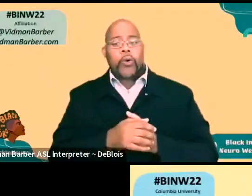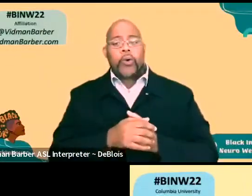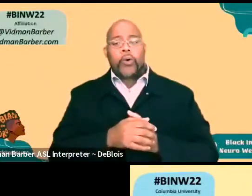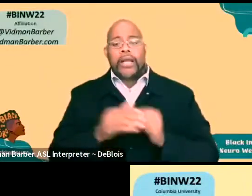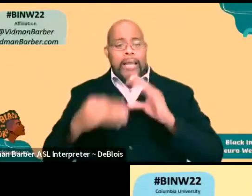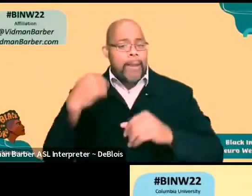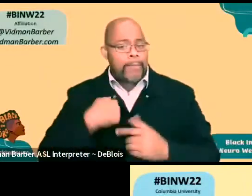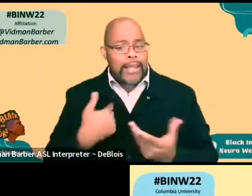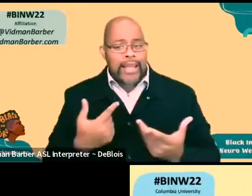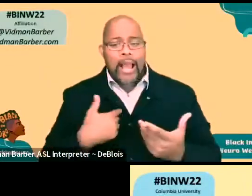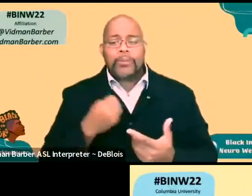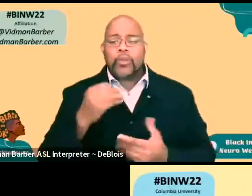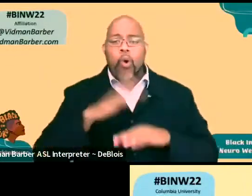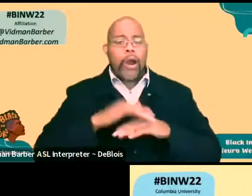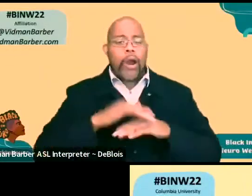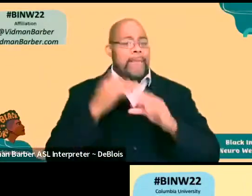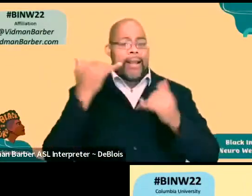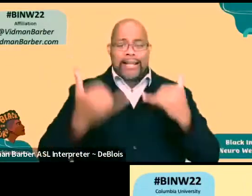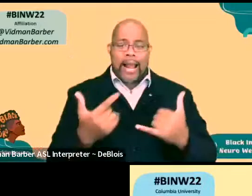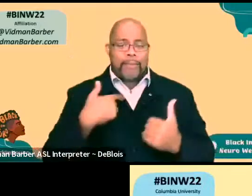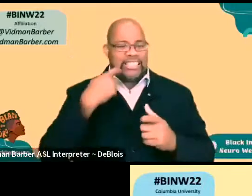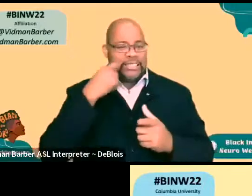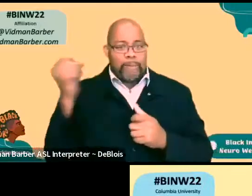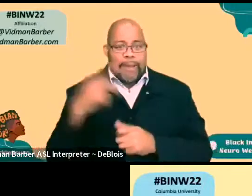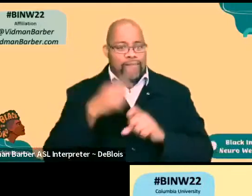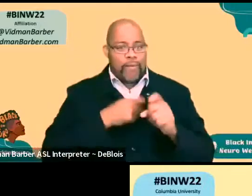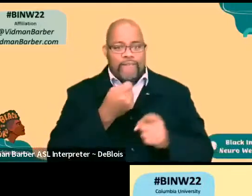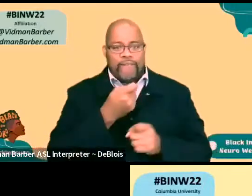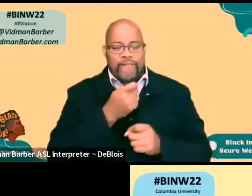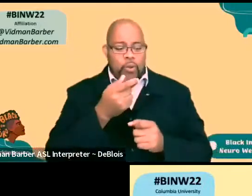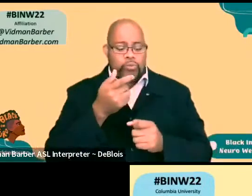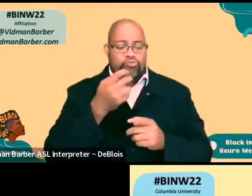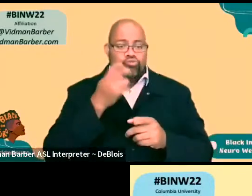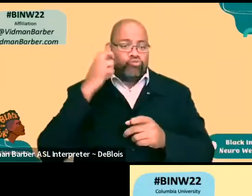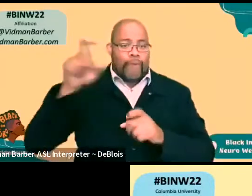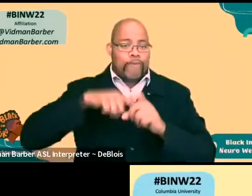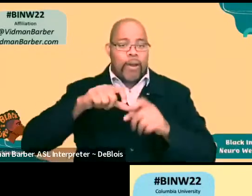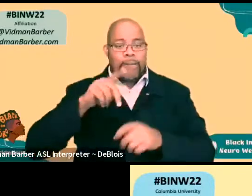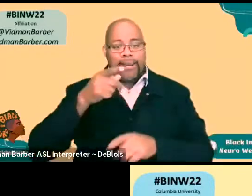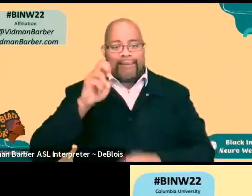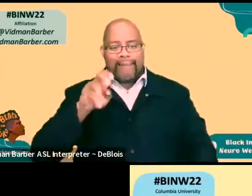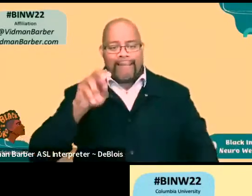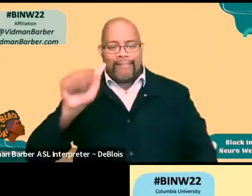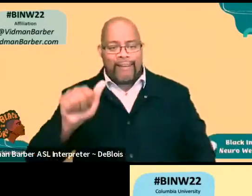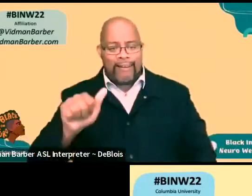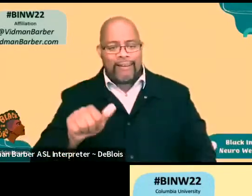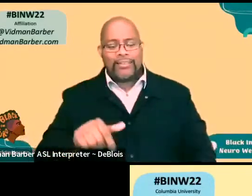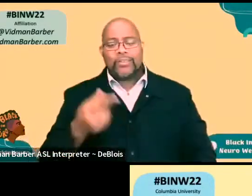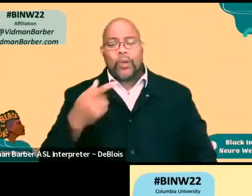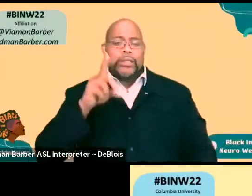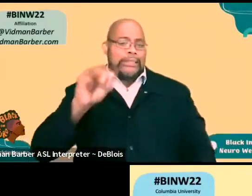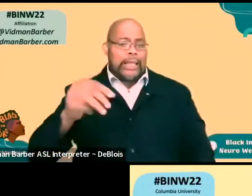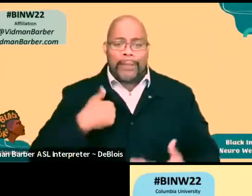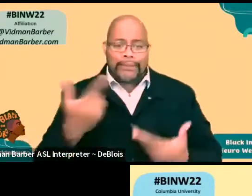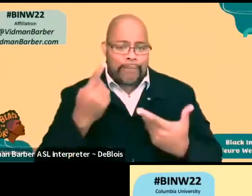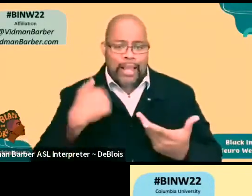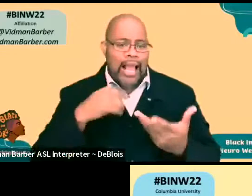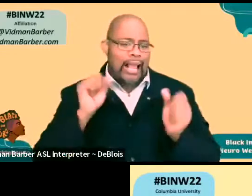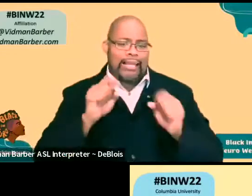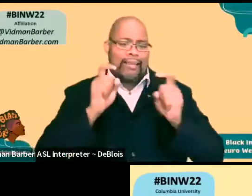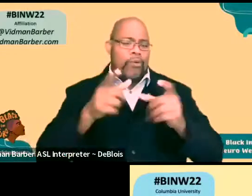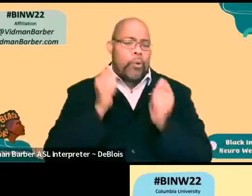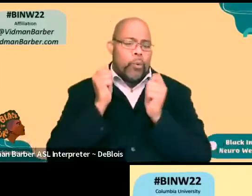or whatever. I'm slow on emails right now because I just got back from a 3-week trip from Kenya. So maybe DM me or something, because then I'll just give you a